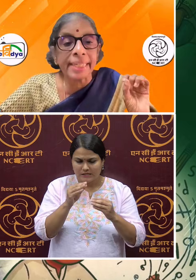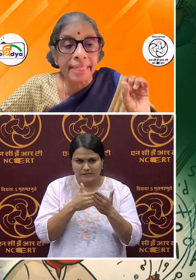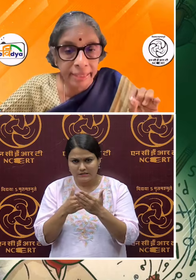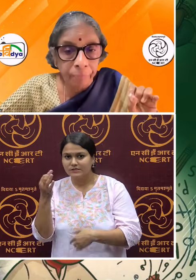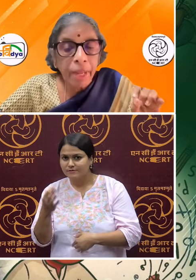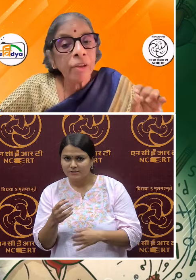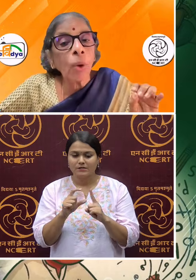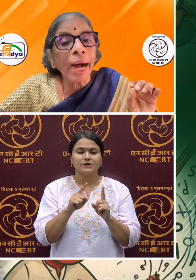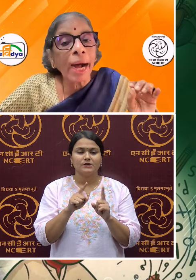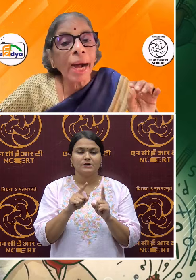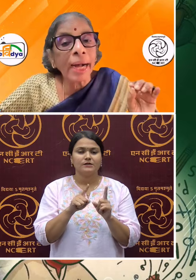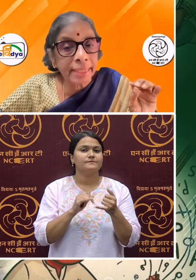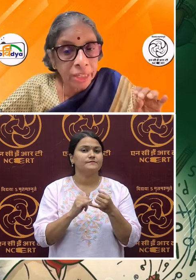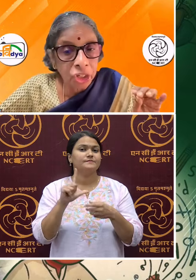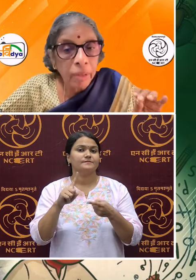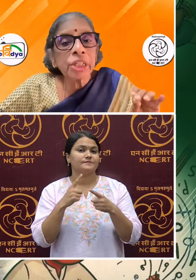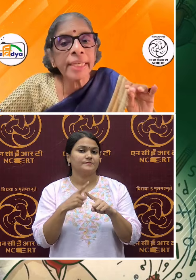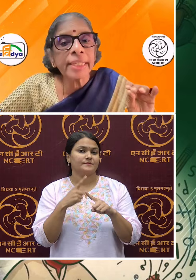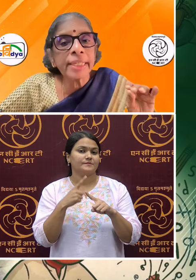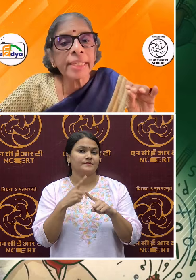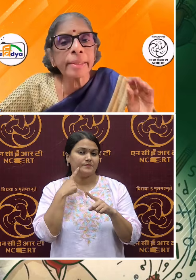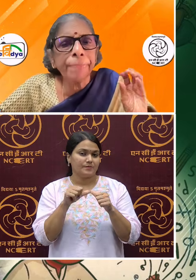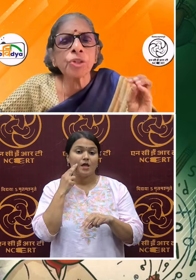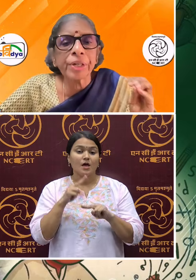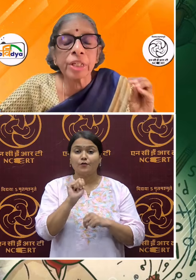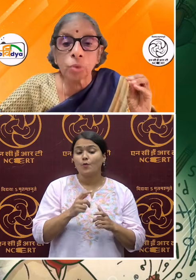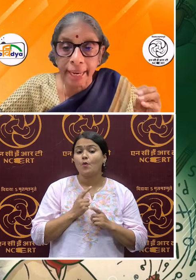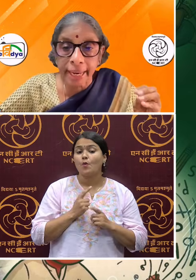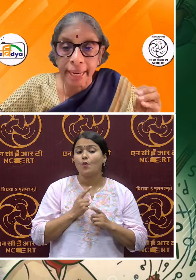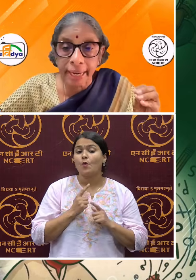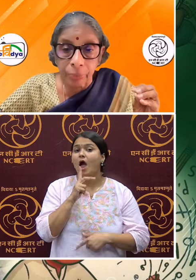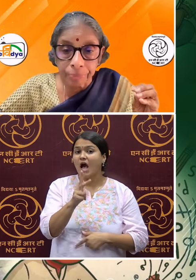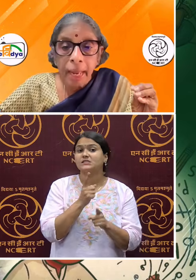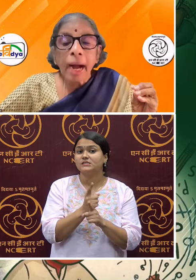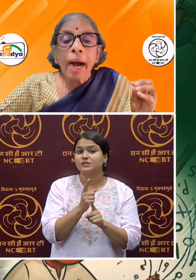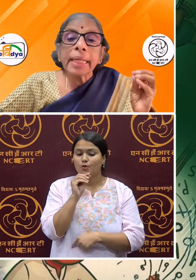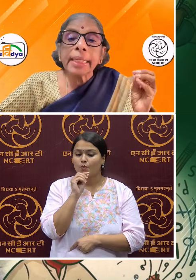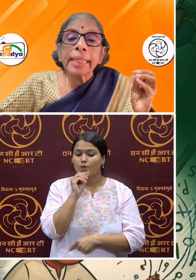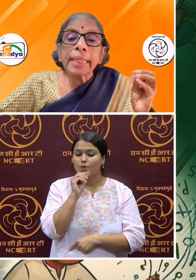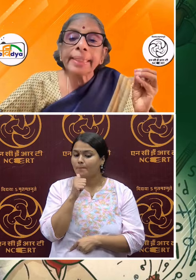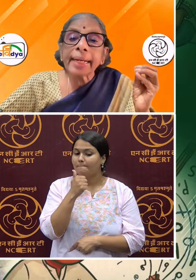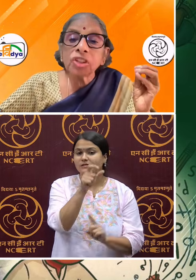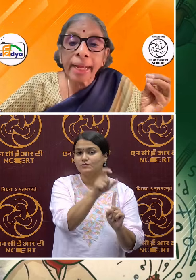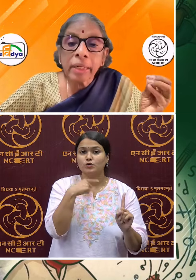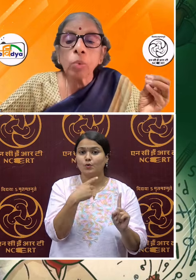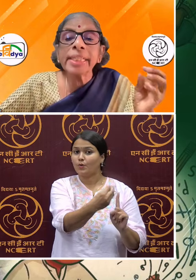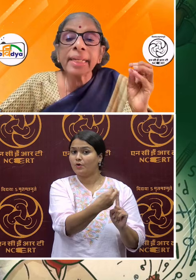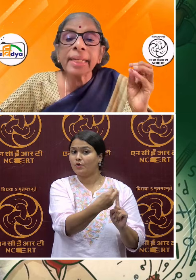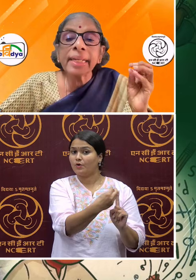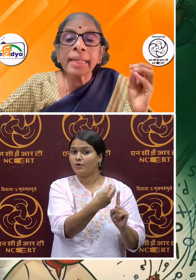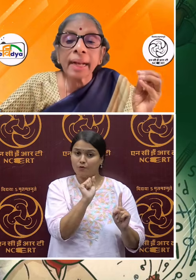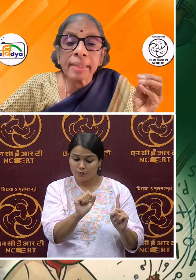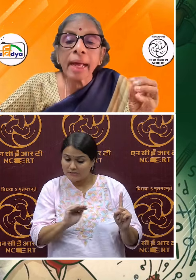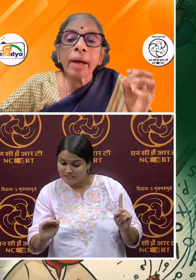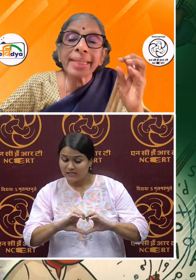especially dyslexia. If you ask a teacher, she is the best person to tell you that a child who